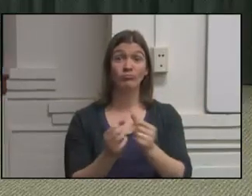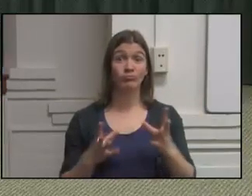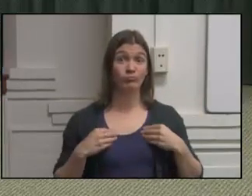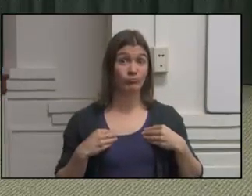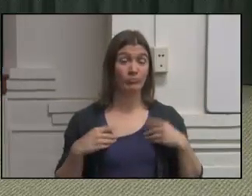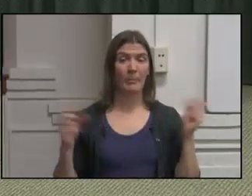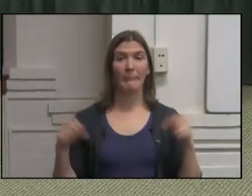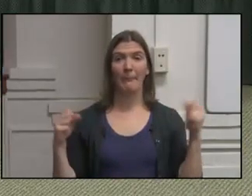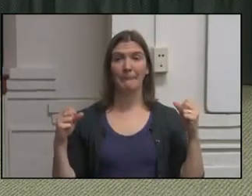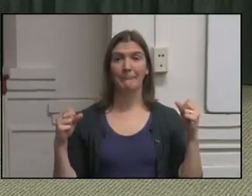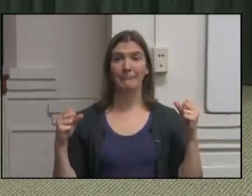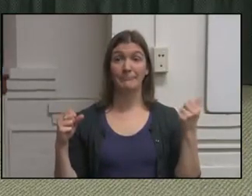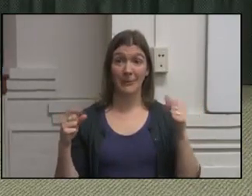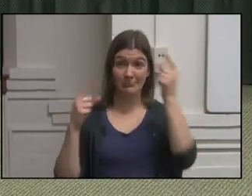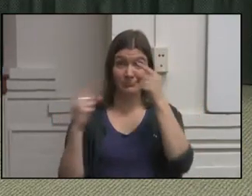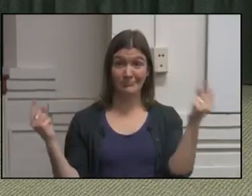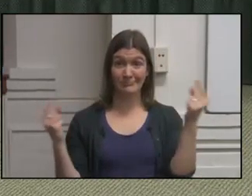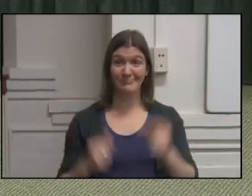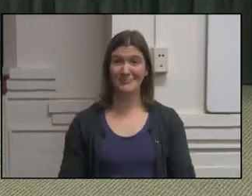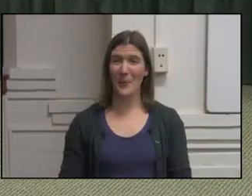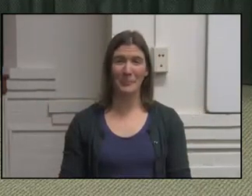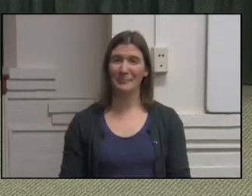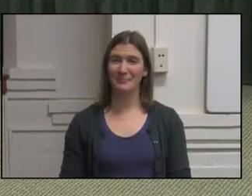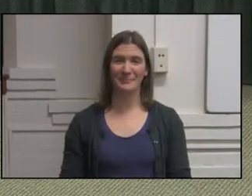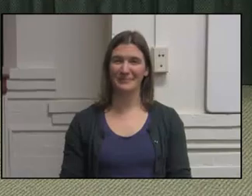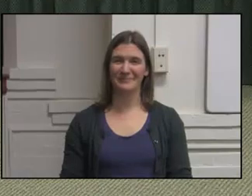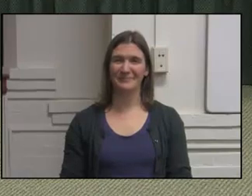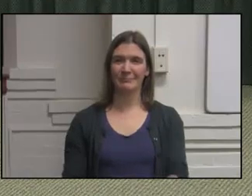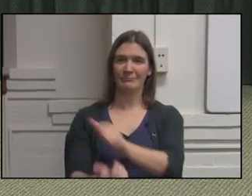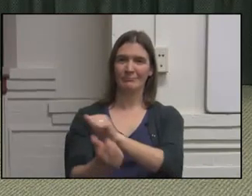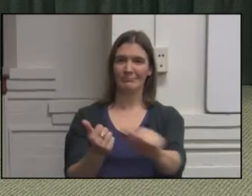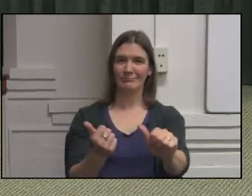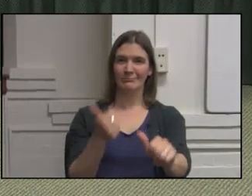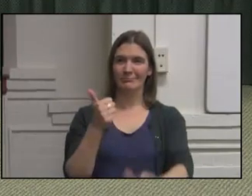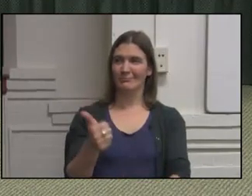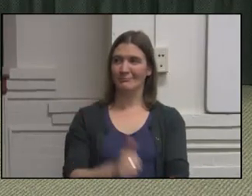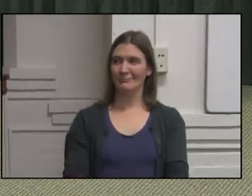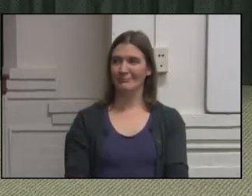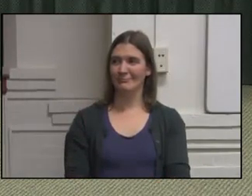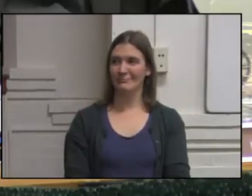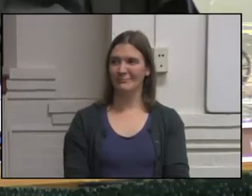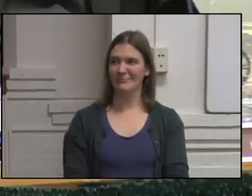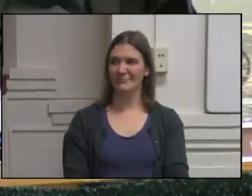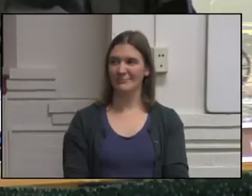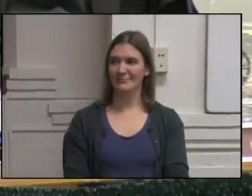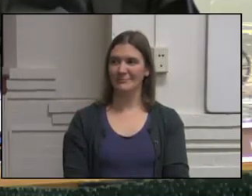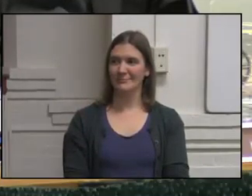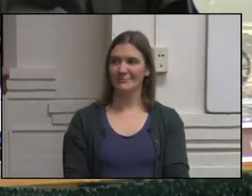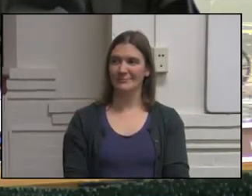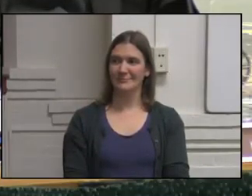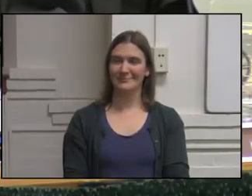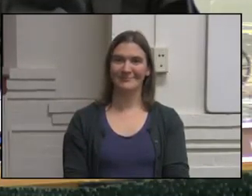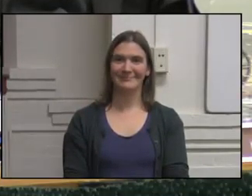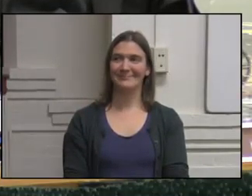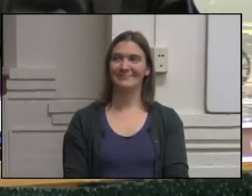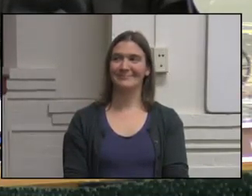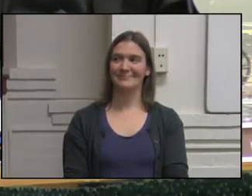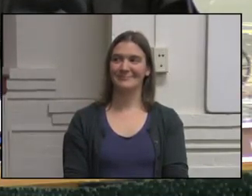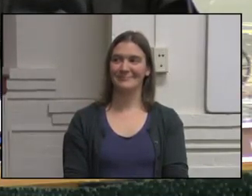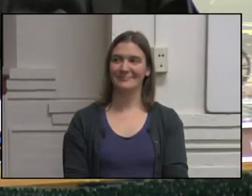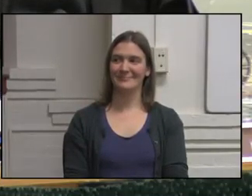favor? Aye. Aye. Any opposed? Motion carries. Thank you for hanging out with us, Ms. Star. It was a pleasure.